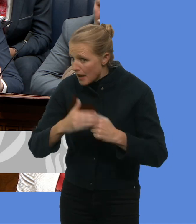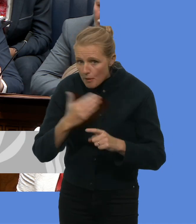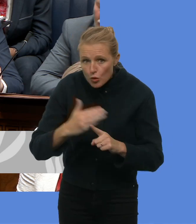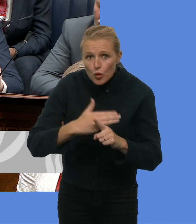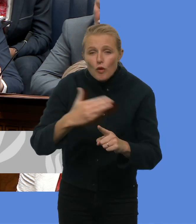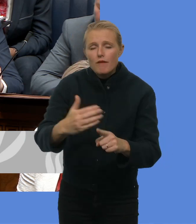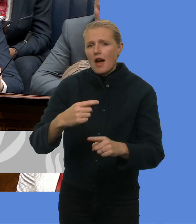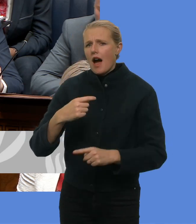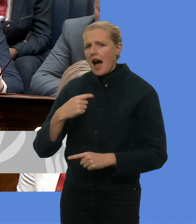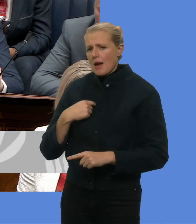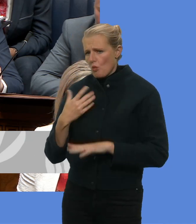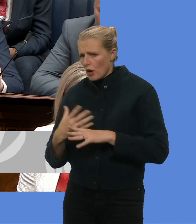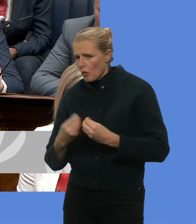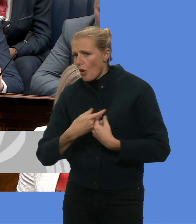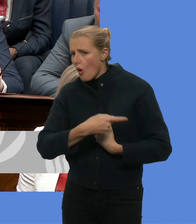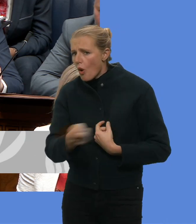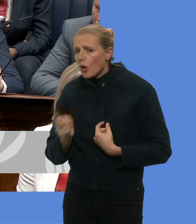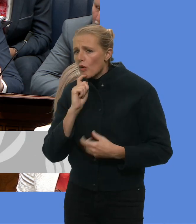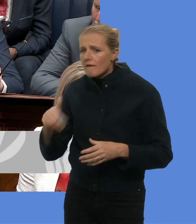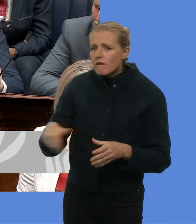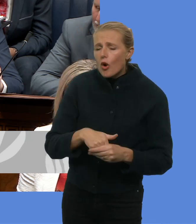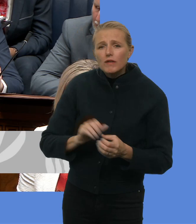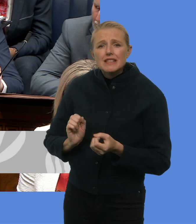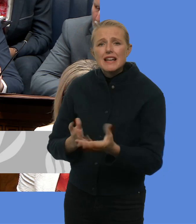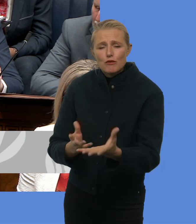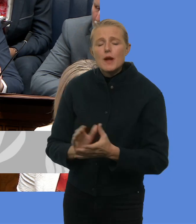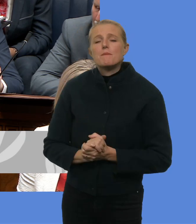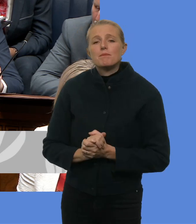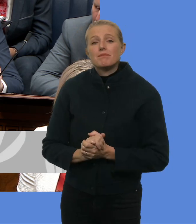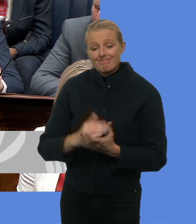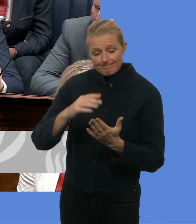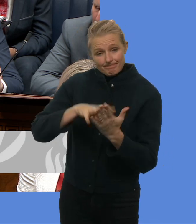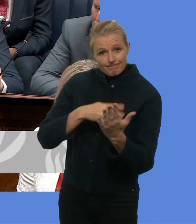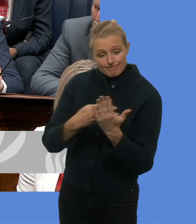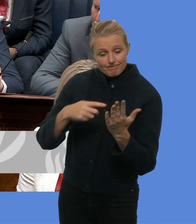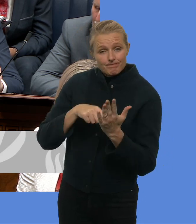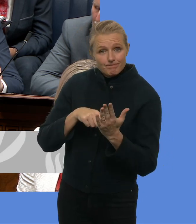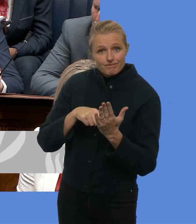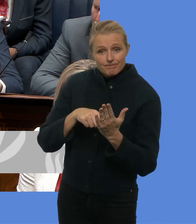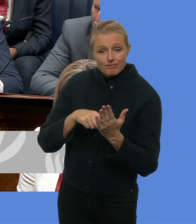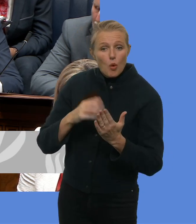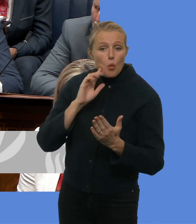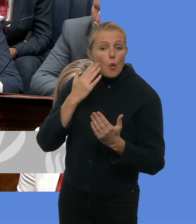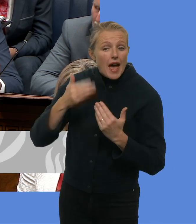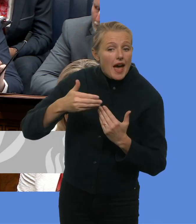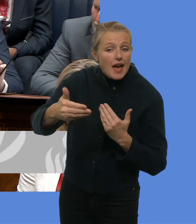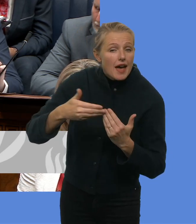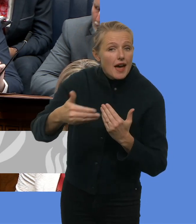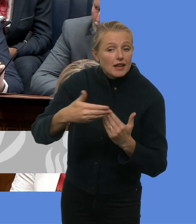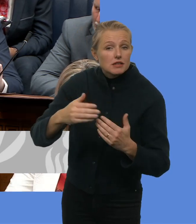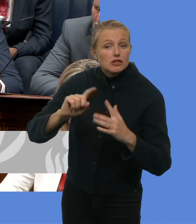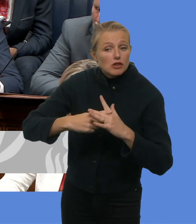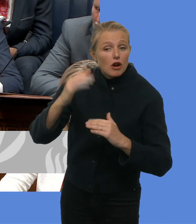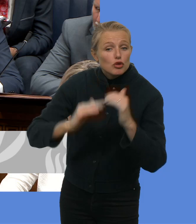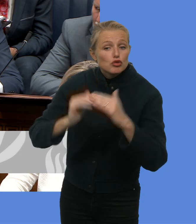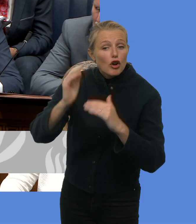every aspect of delivery. On the current programme timetable, following the pre-construction design period, campus construction is